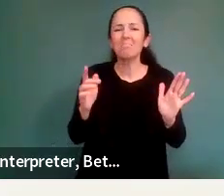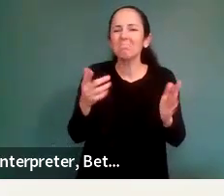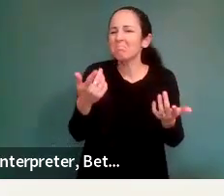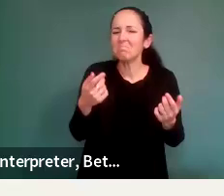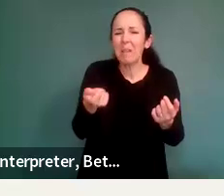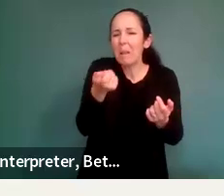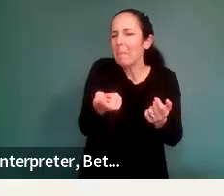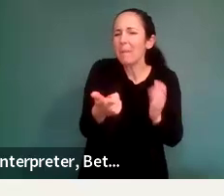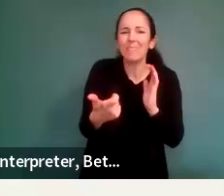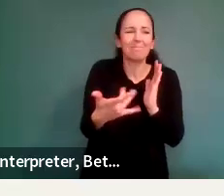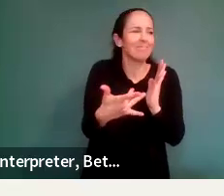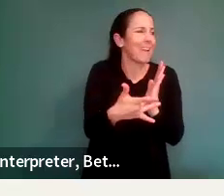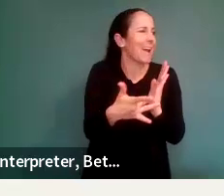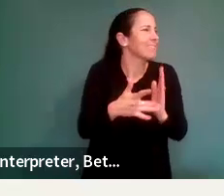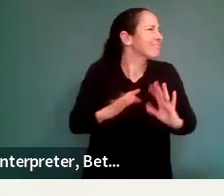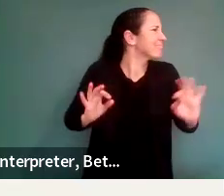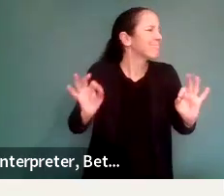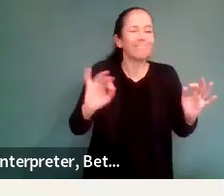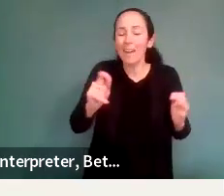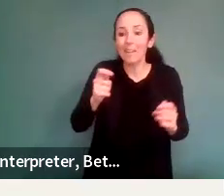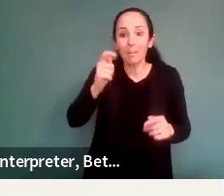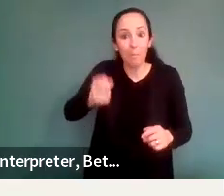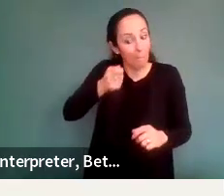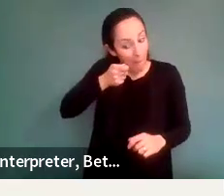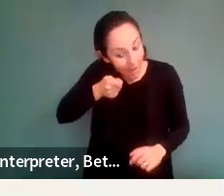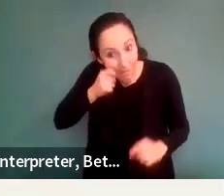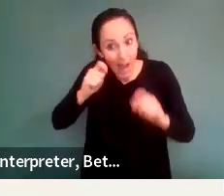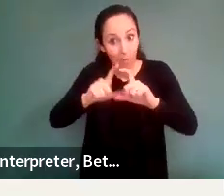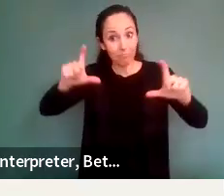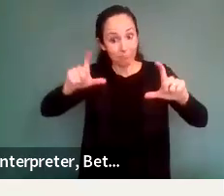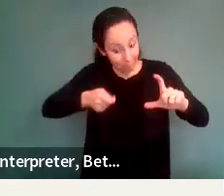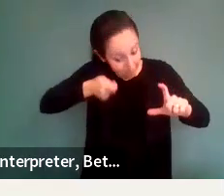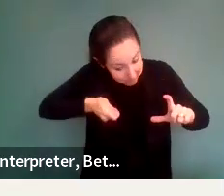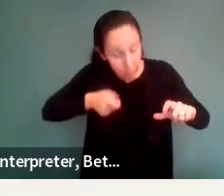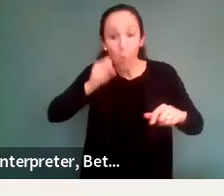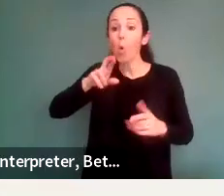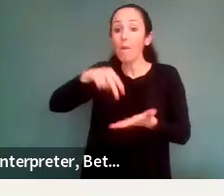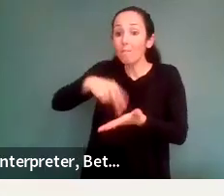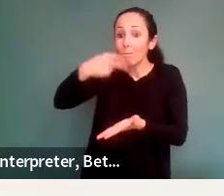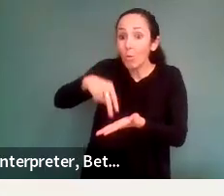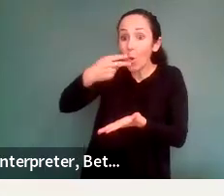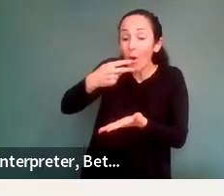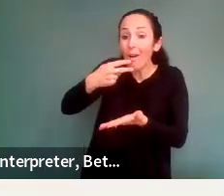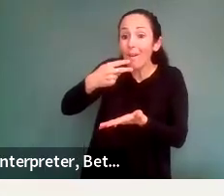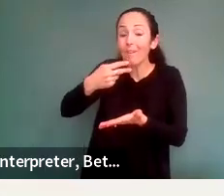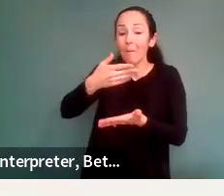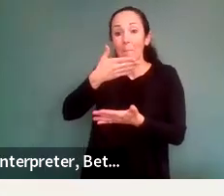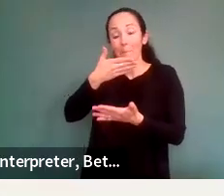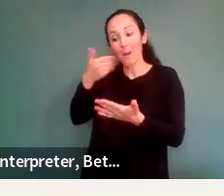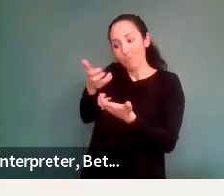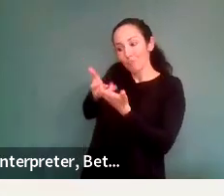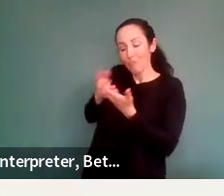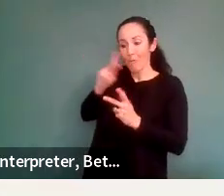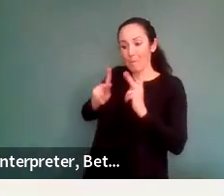like a handheld magnifying glass or adaptive utensils, to high-tech solutions